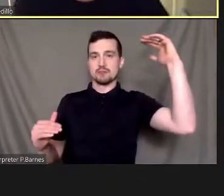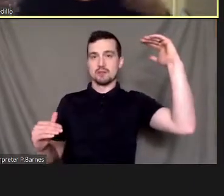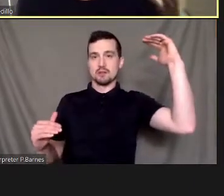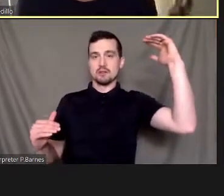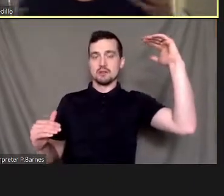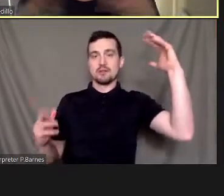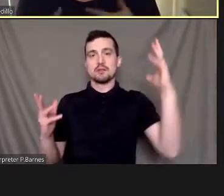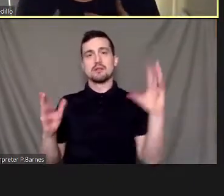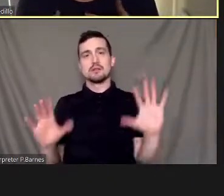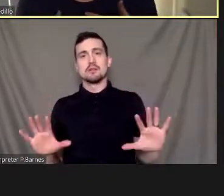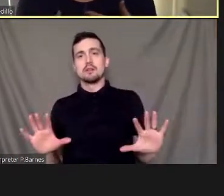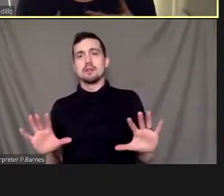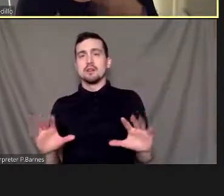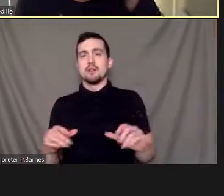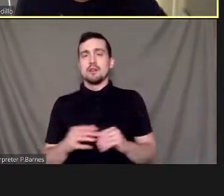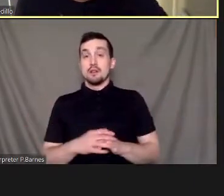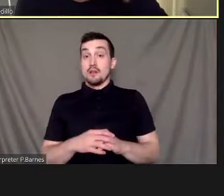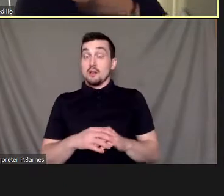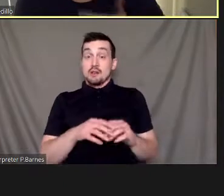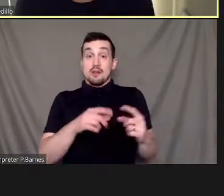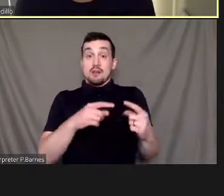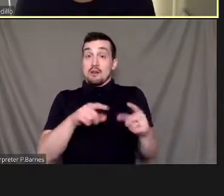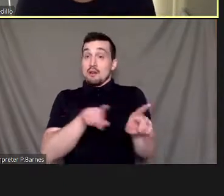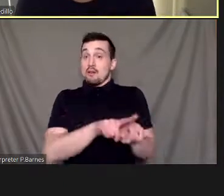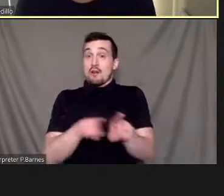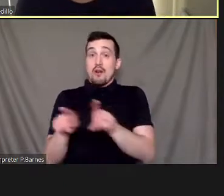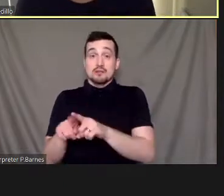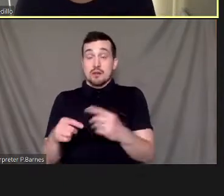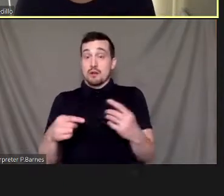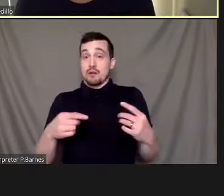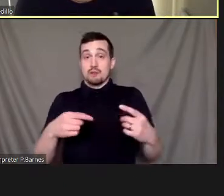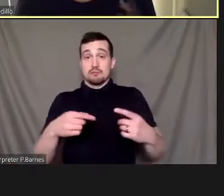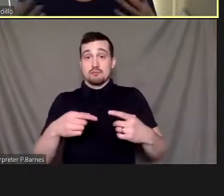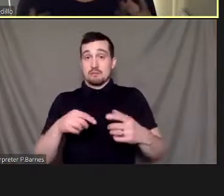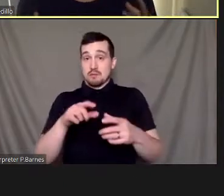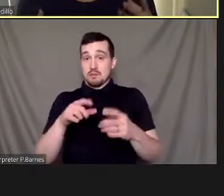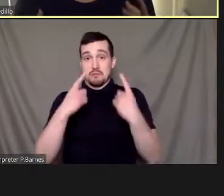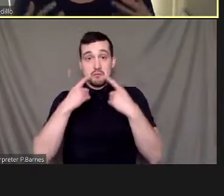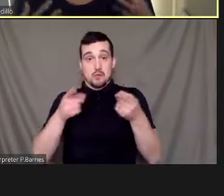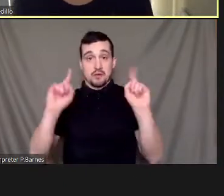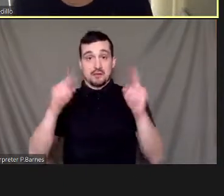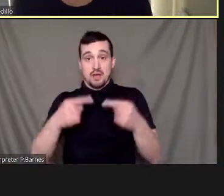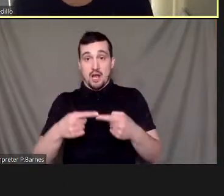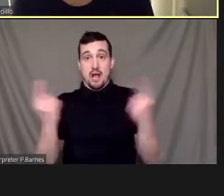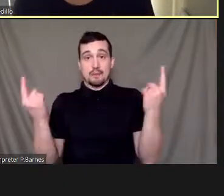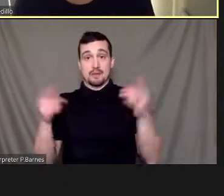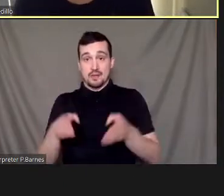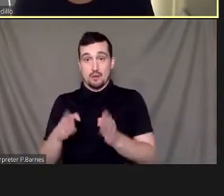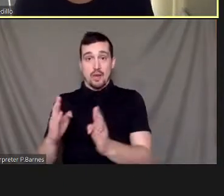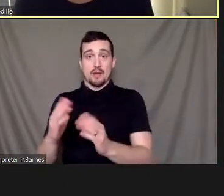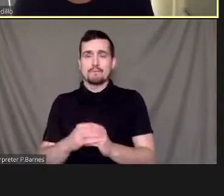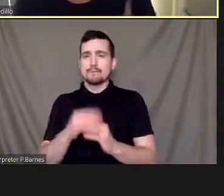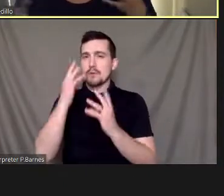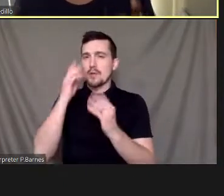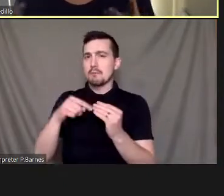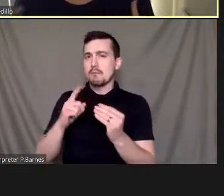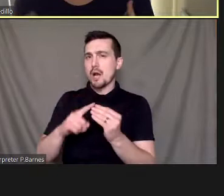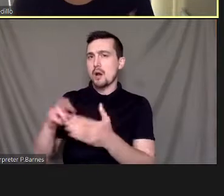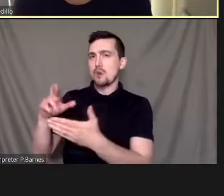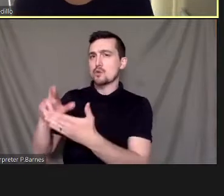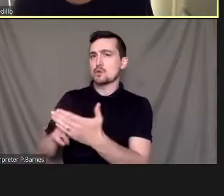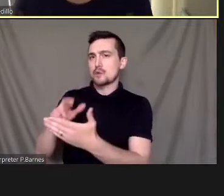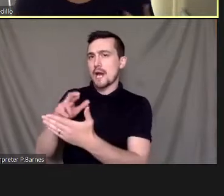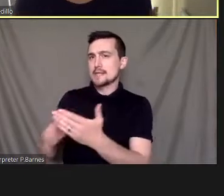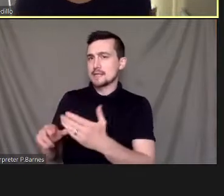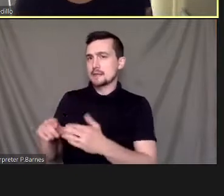And so it works the other way too, right? So that when we think about racism, it is